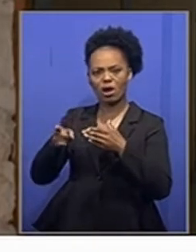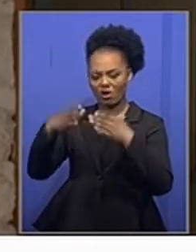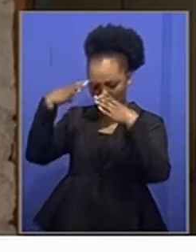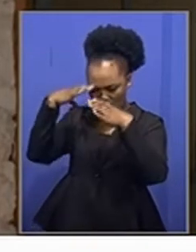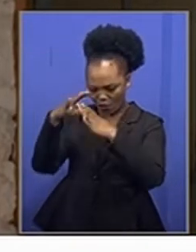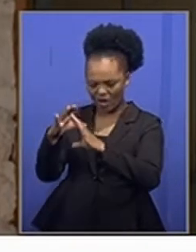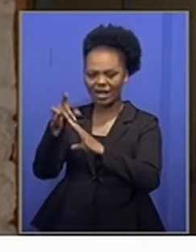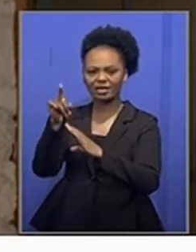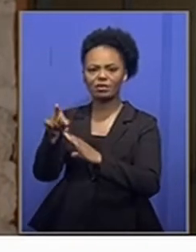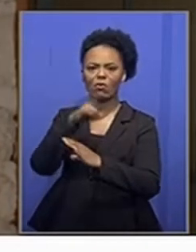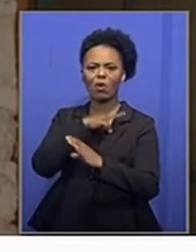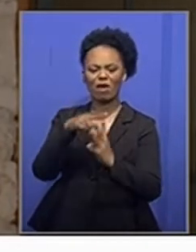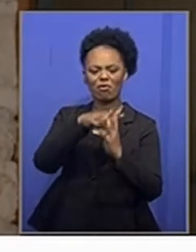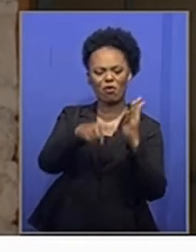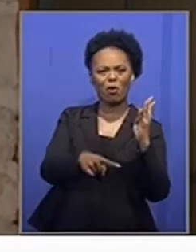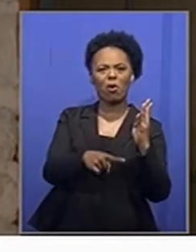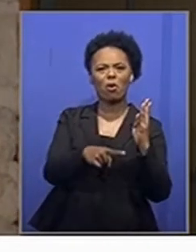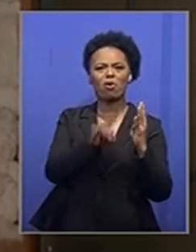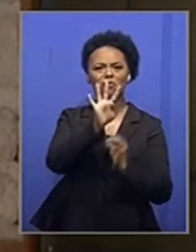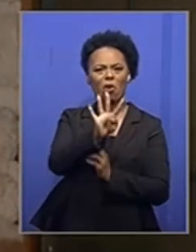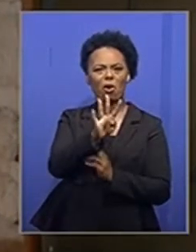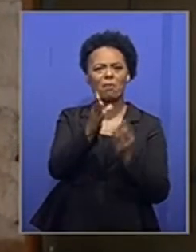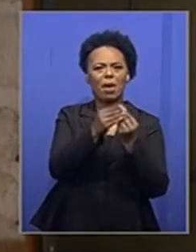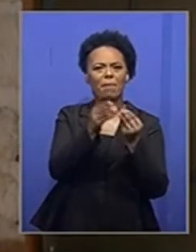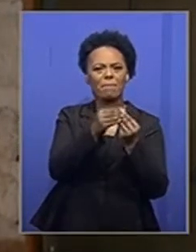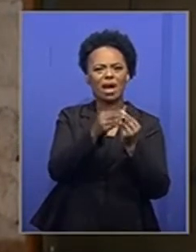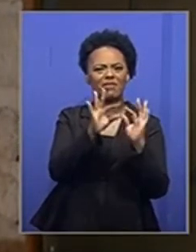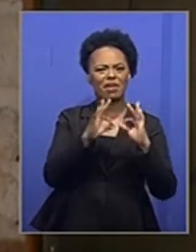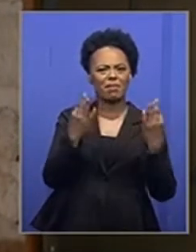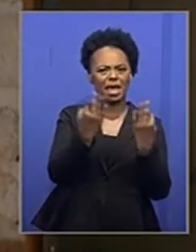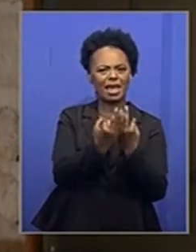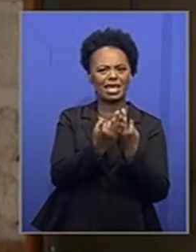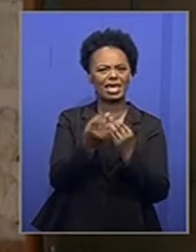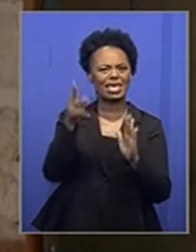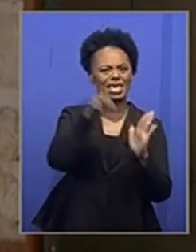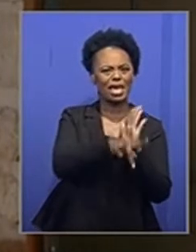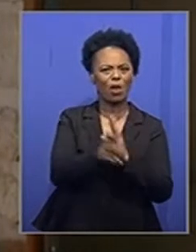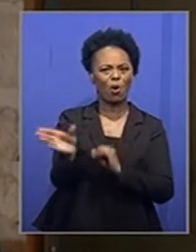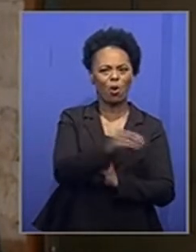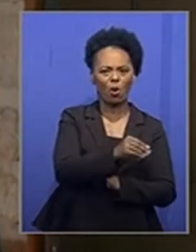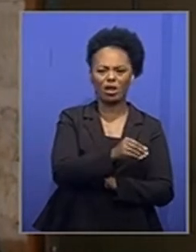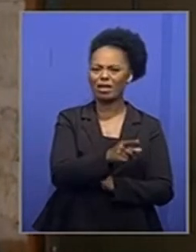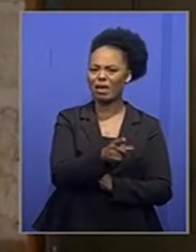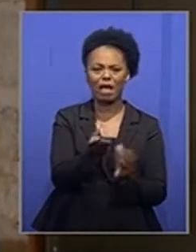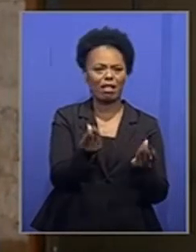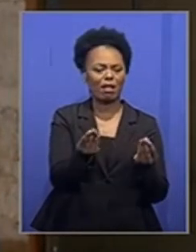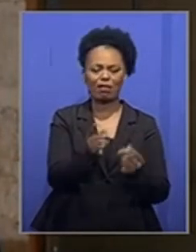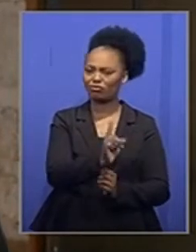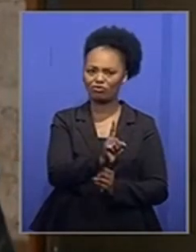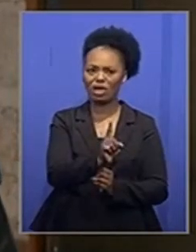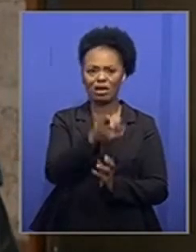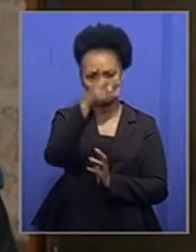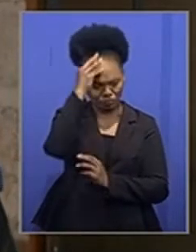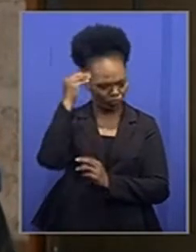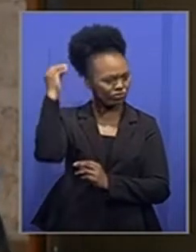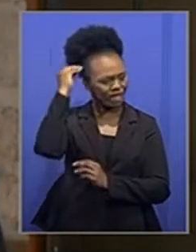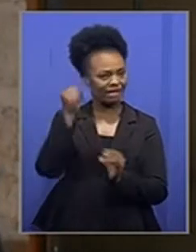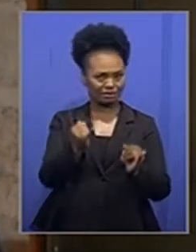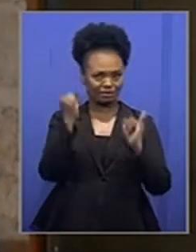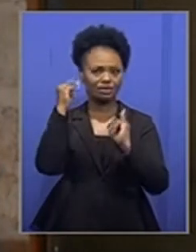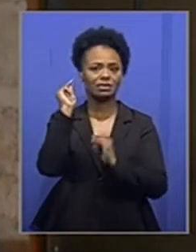setlhopha se maatla se tla sebetsana le yona. Go latlhelwa ke batho ba bane ba lelapa ga se ntho e nyane, ke ka go moprovincial commissioner wa rona wa